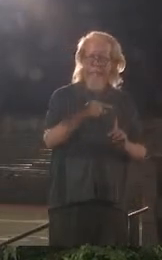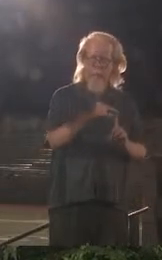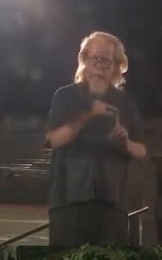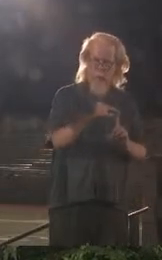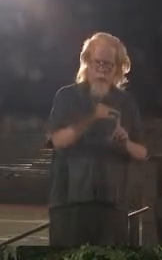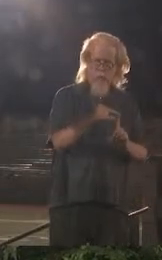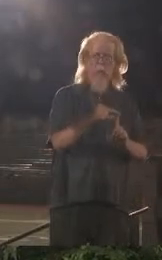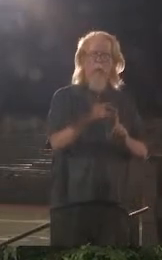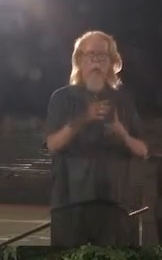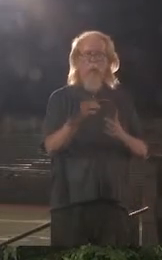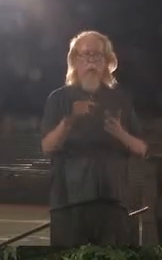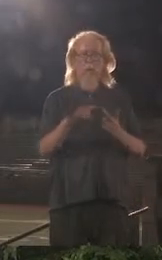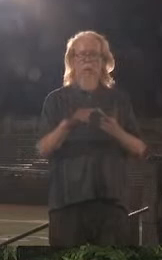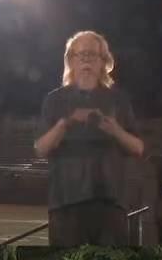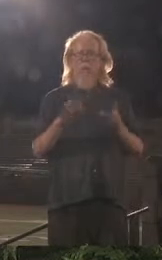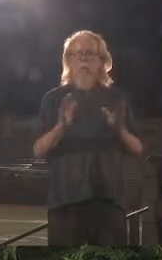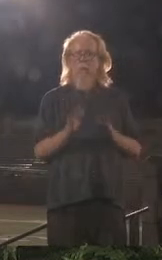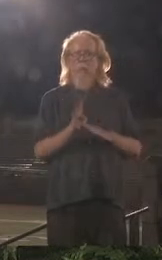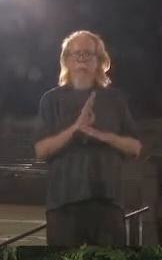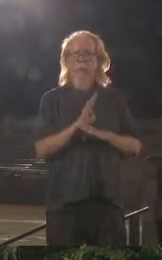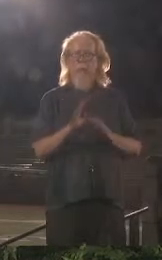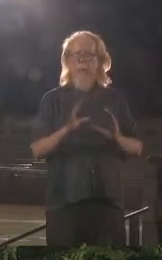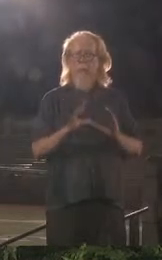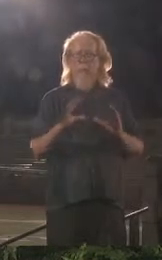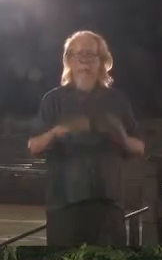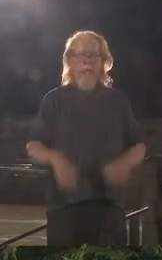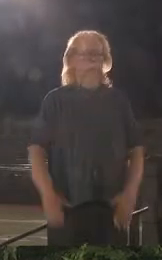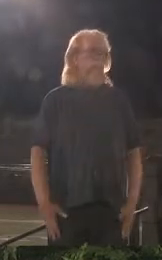and Entrepreneurship in Small Business.